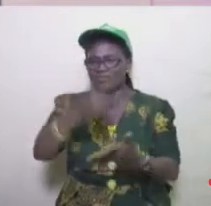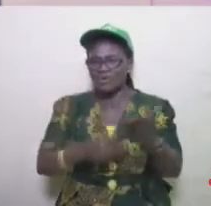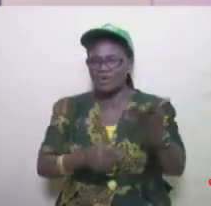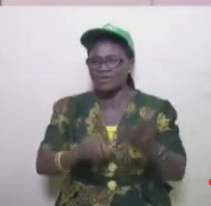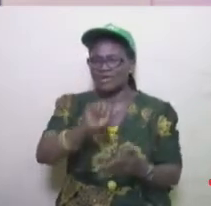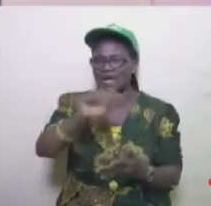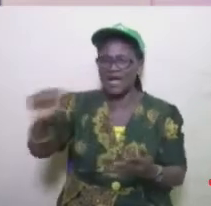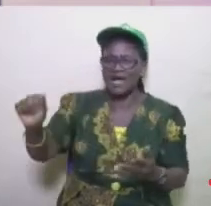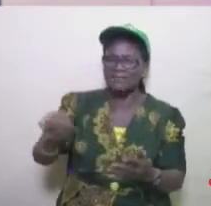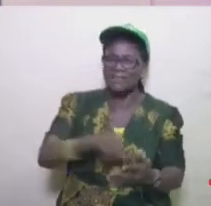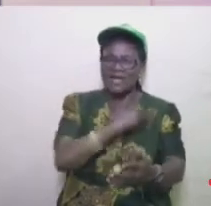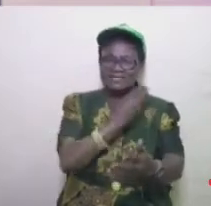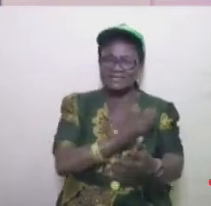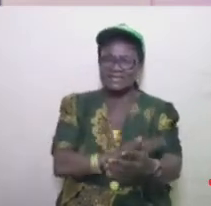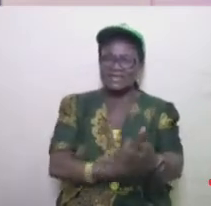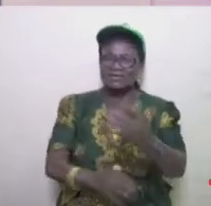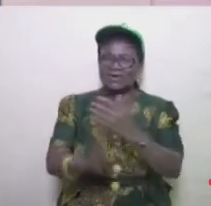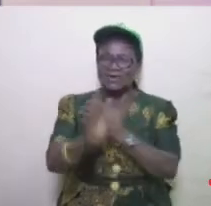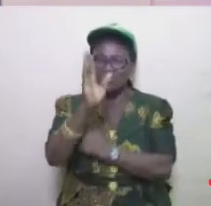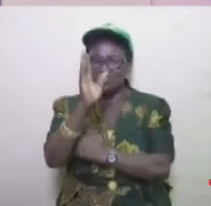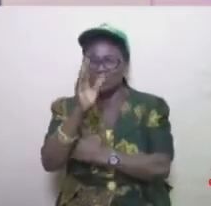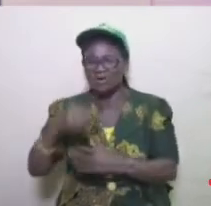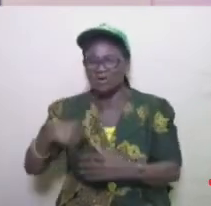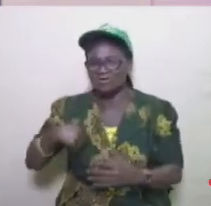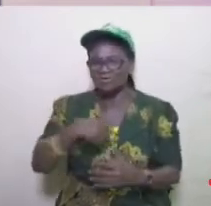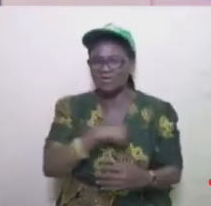a mighty God we